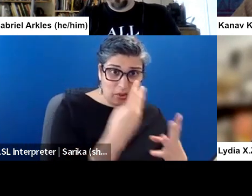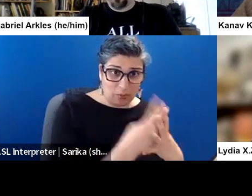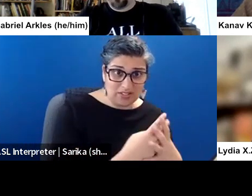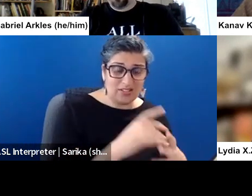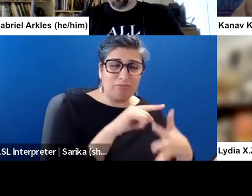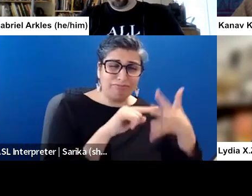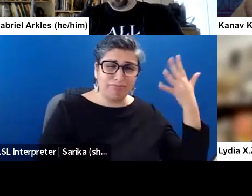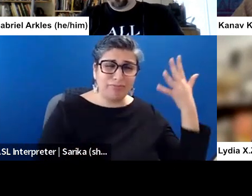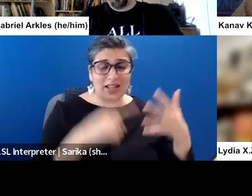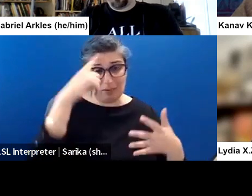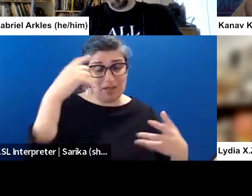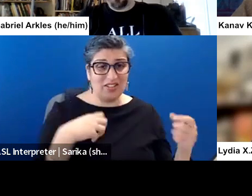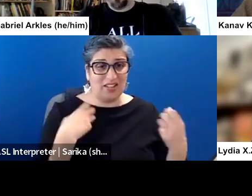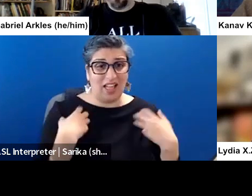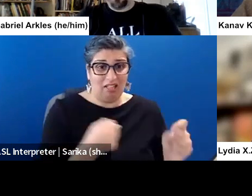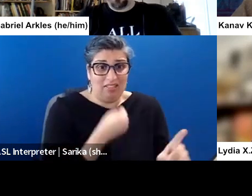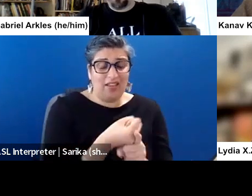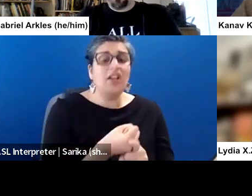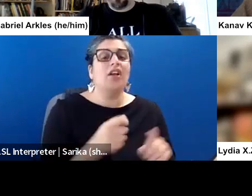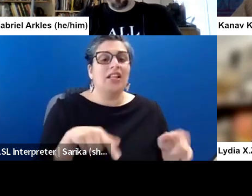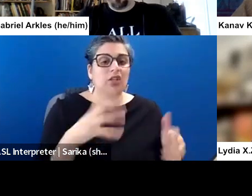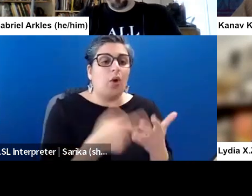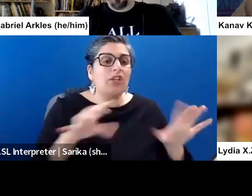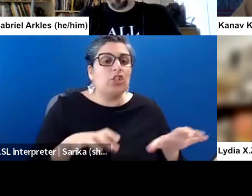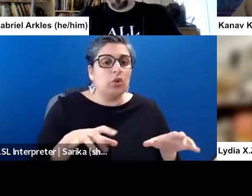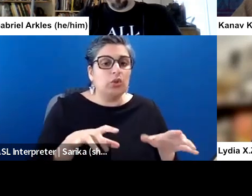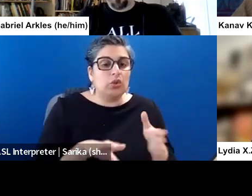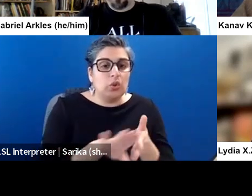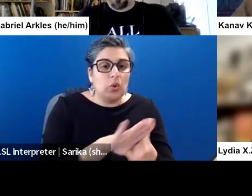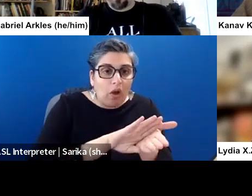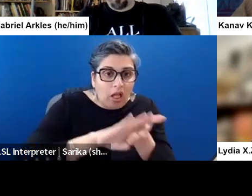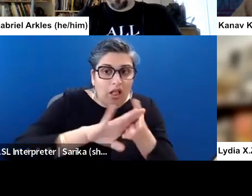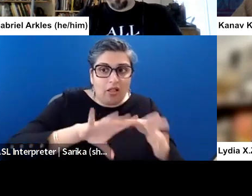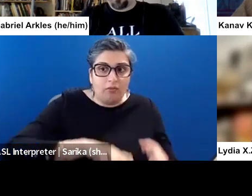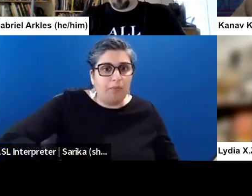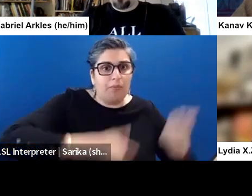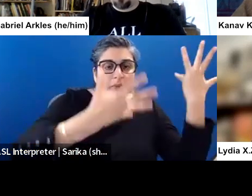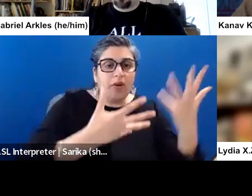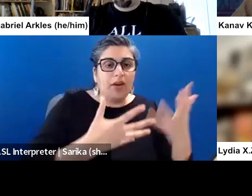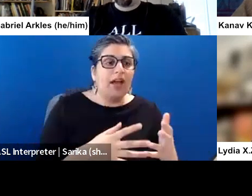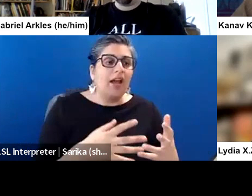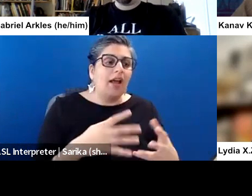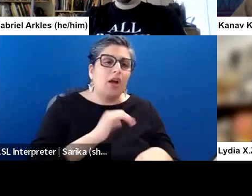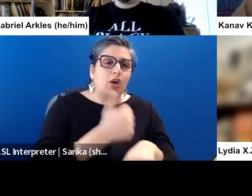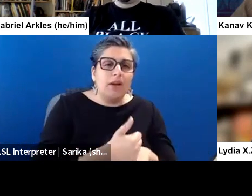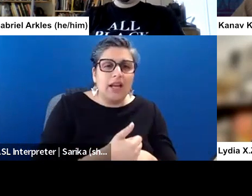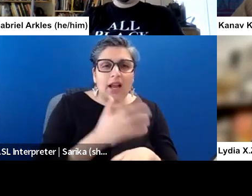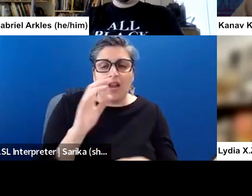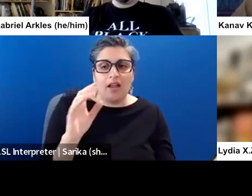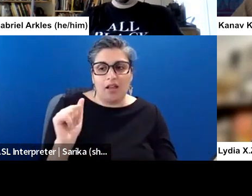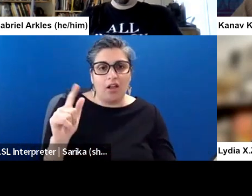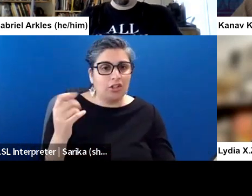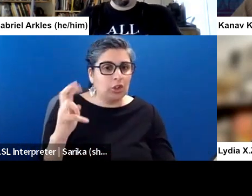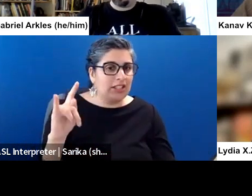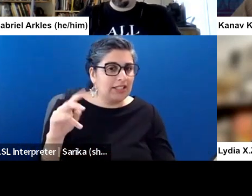so this is what we seek to do, to raise awareness, to destigmatize, and to create alternatives to incarceration by creating a trauma lens of those